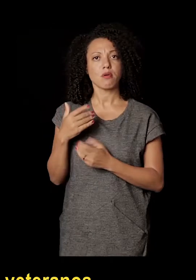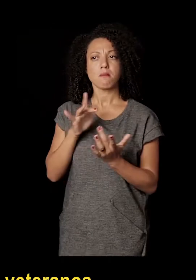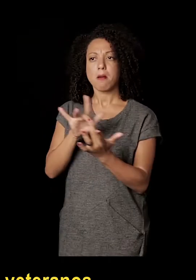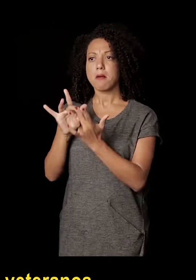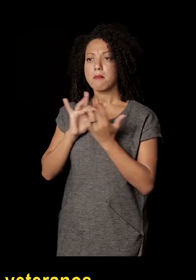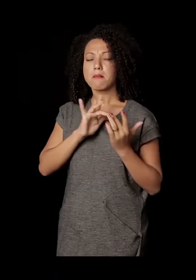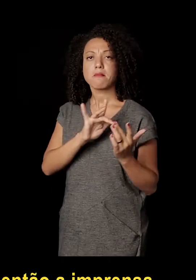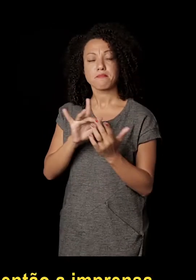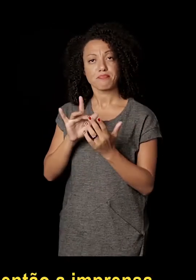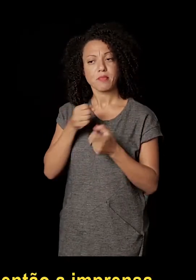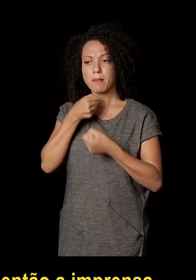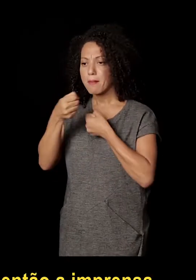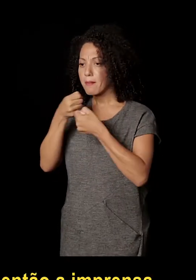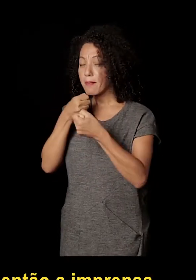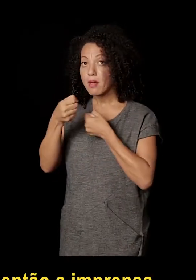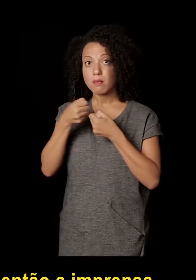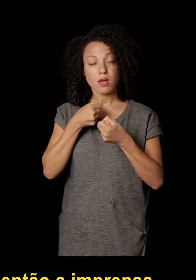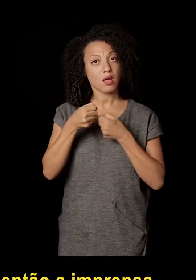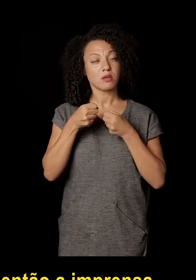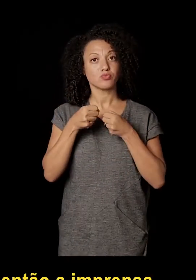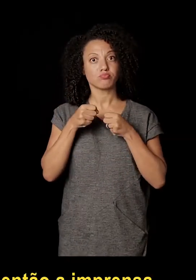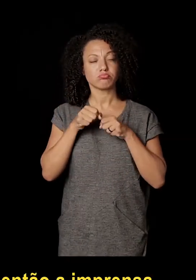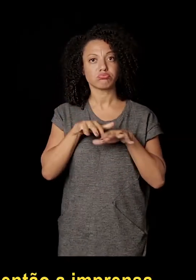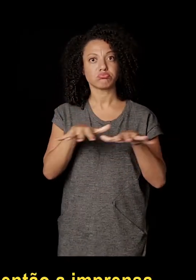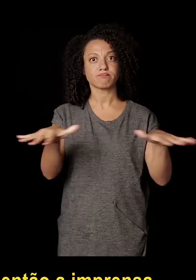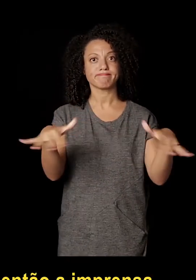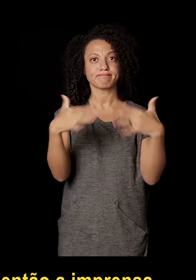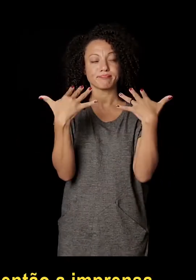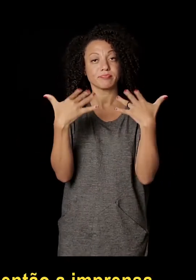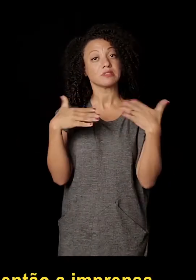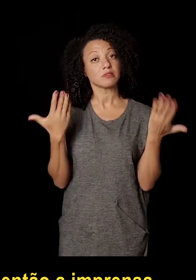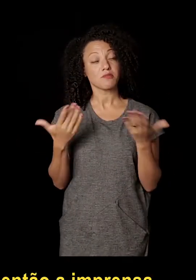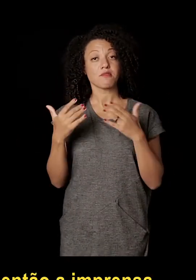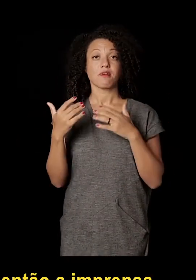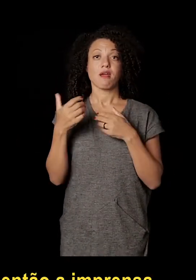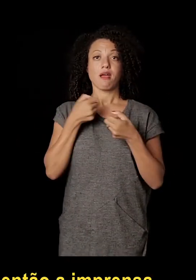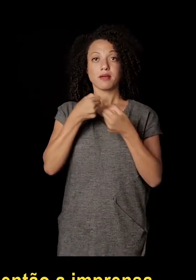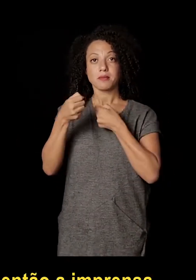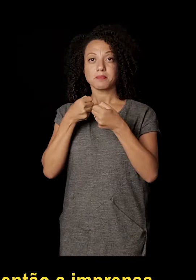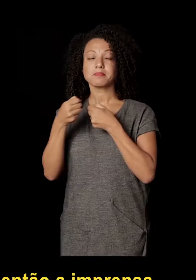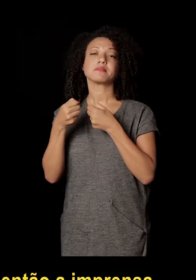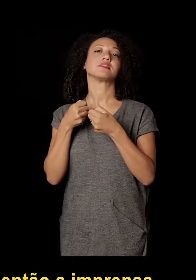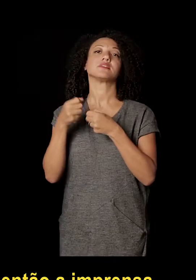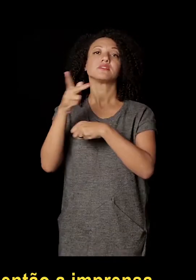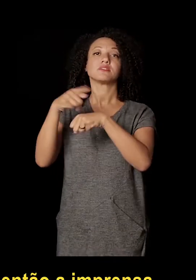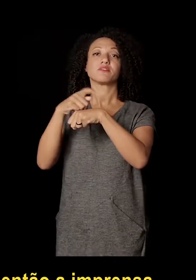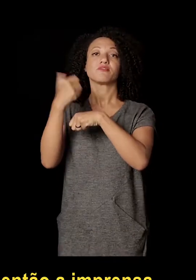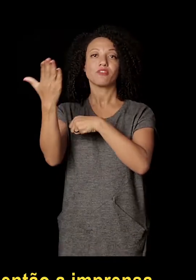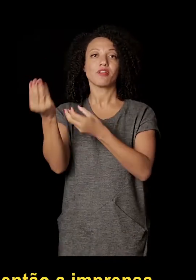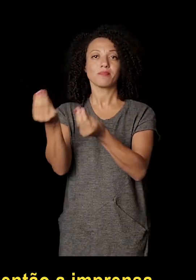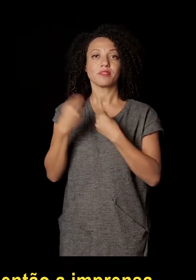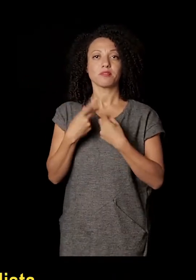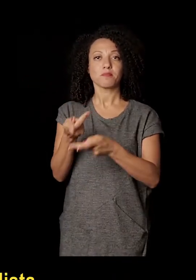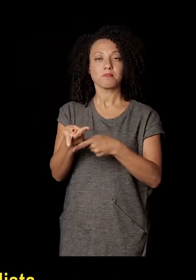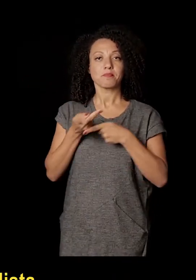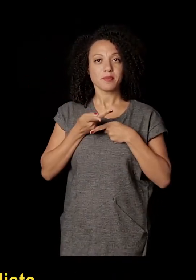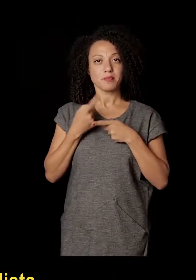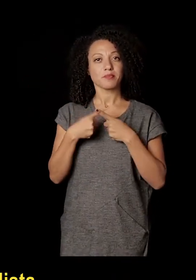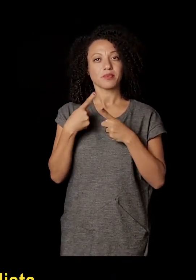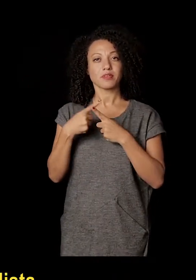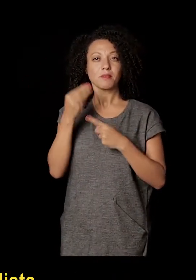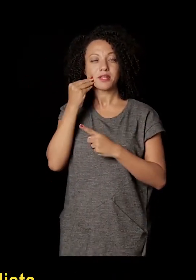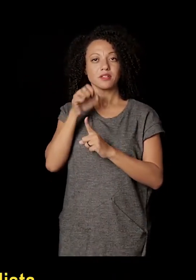their children. And it became a very famous story, and it won the World Press Awards, the Inter Press Award, which was